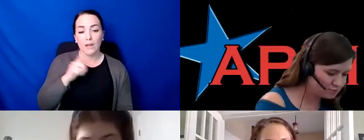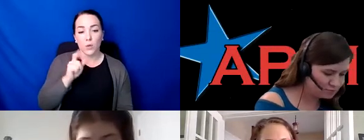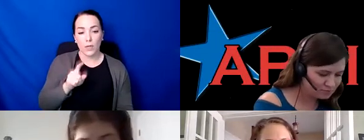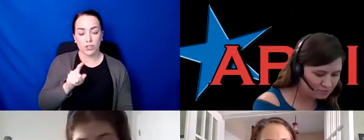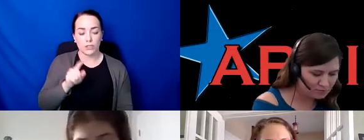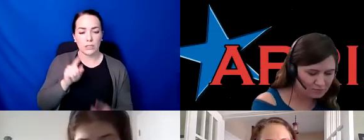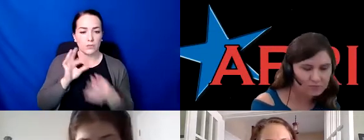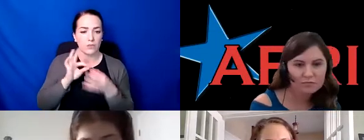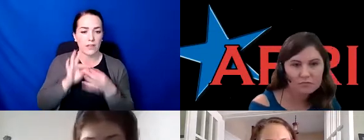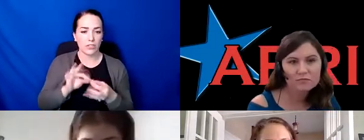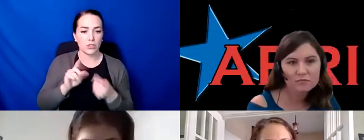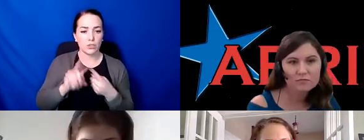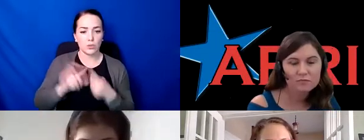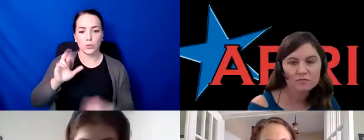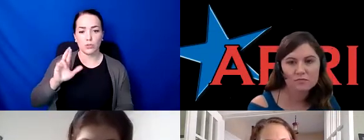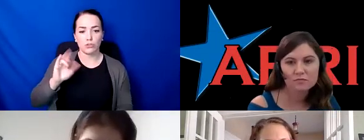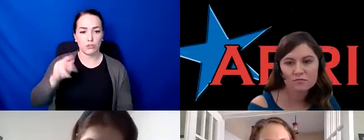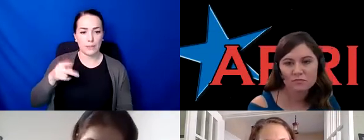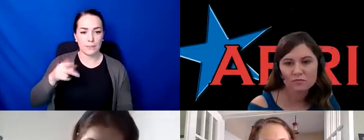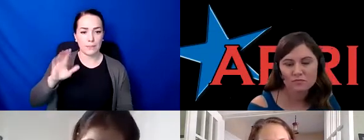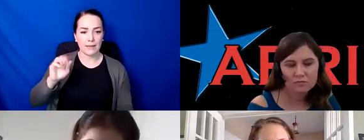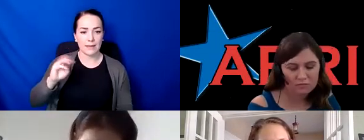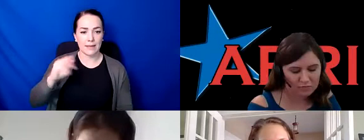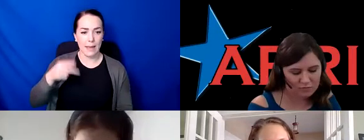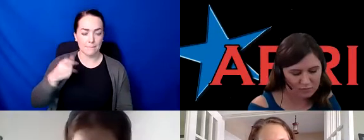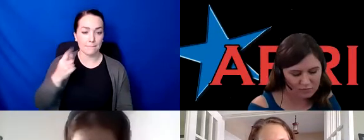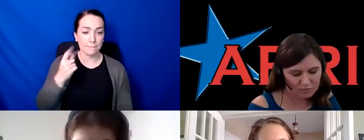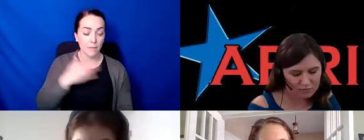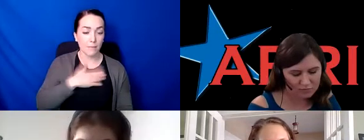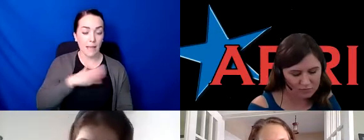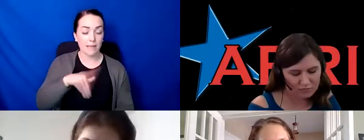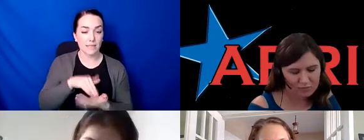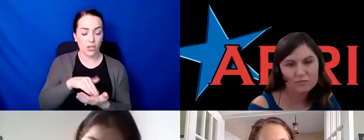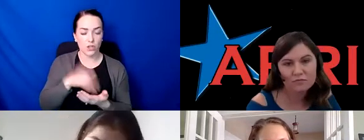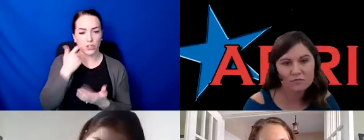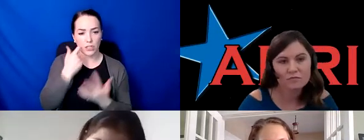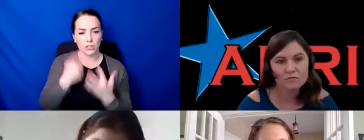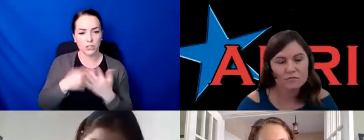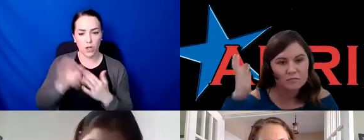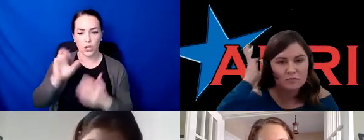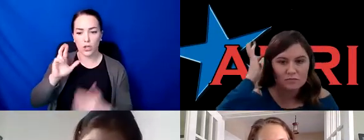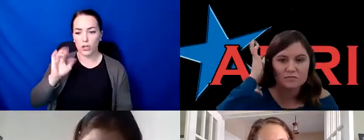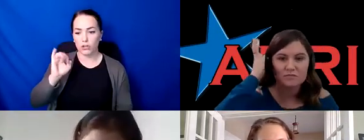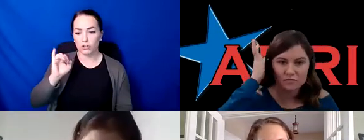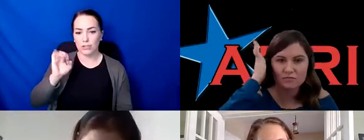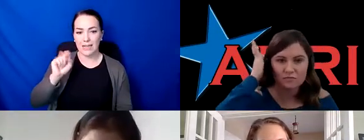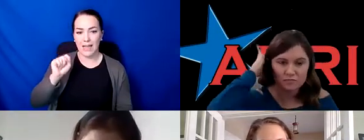to Crip Camp. My center is just getting into Priettes, which I'm super excited